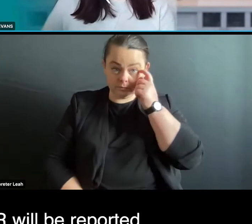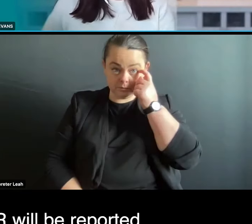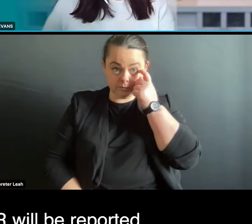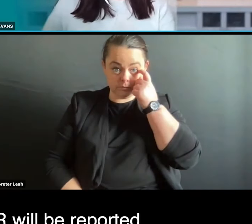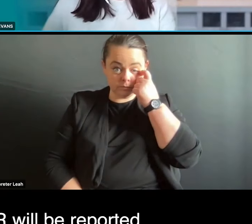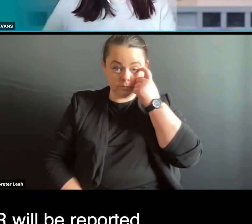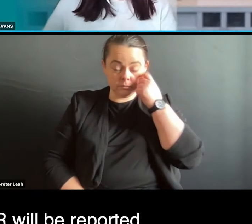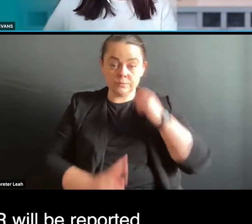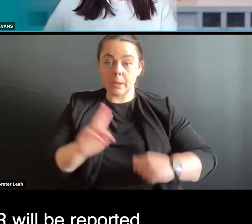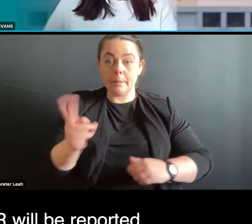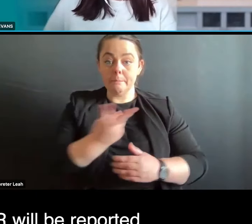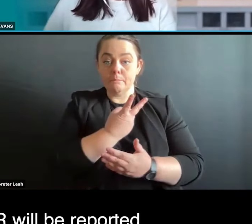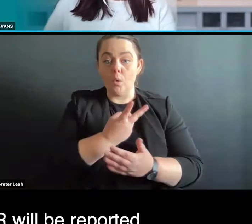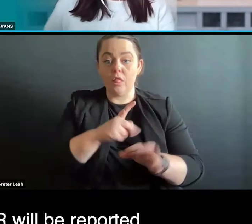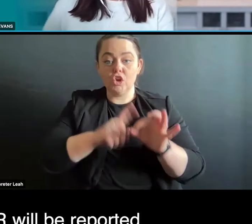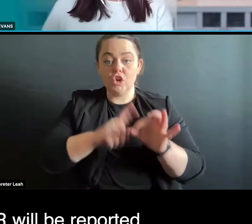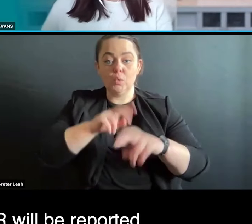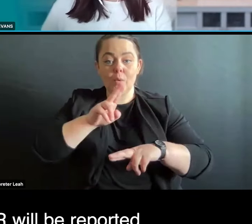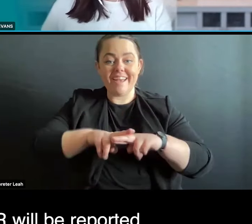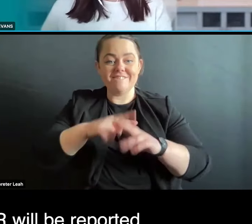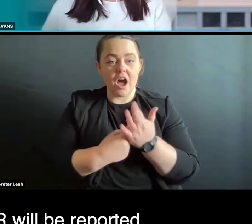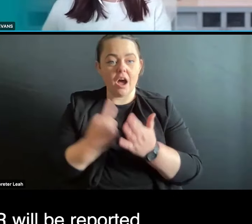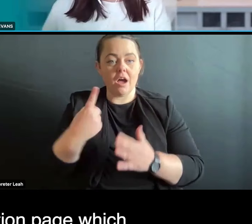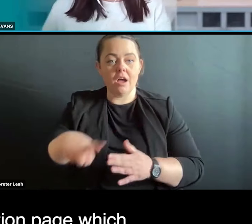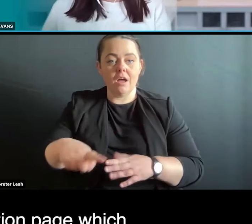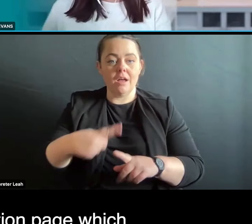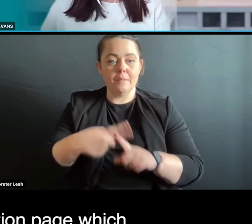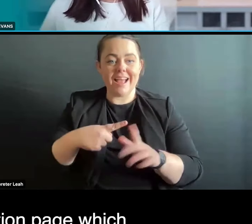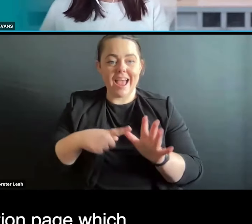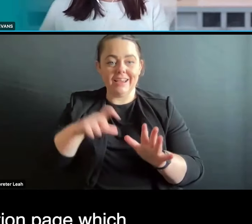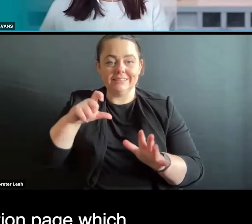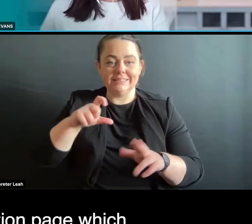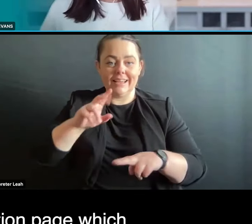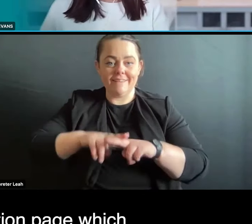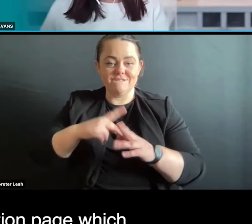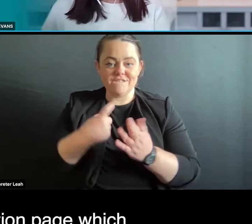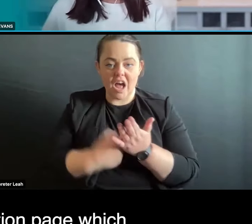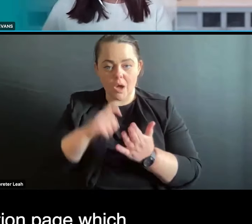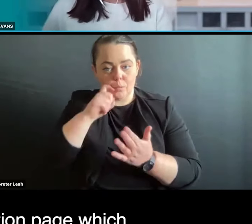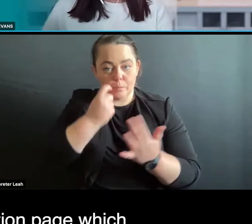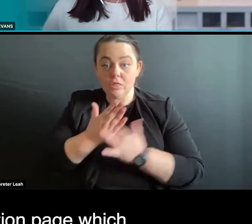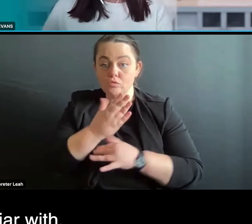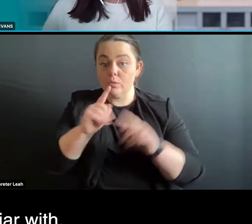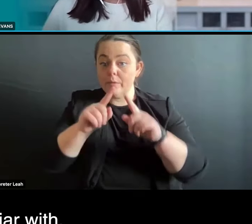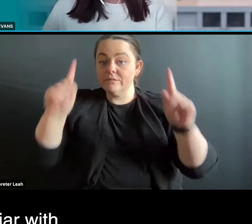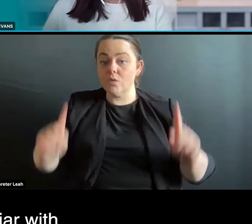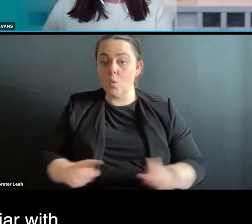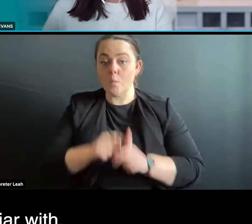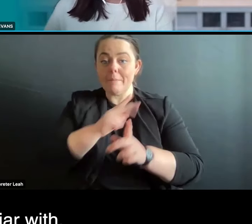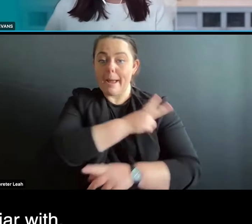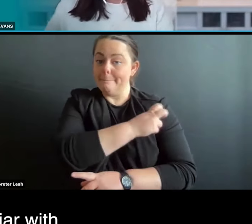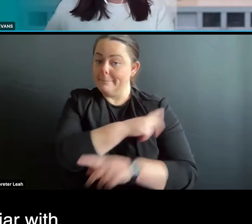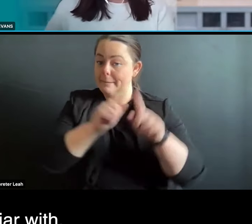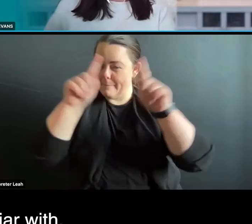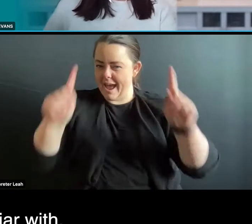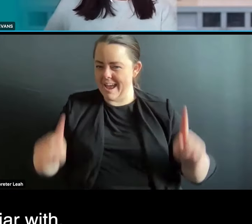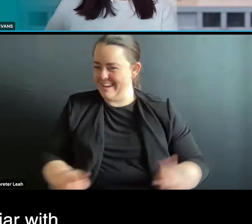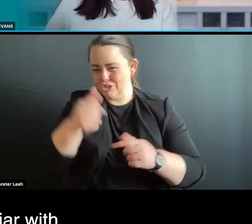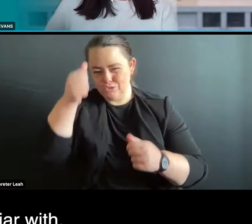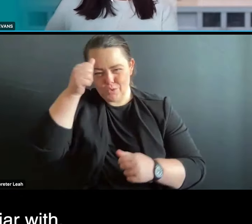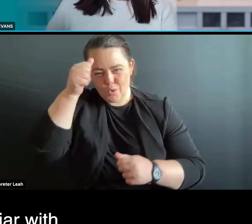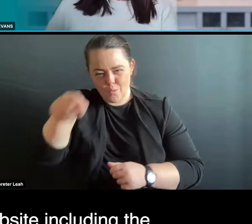So both the QFR and the ACFR will be reported through the forms administration page, which providers will be familiar